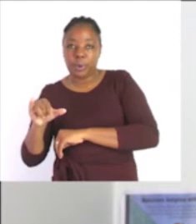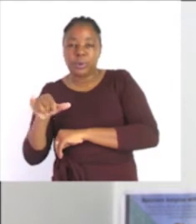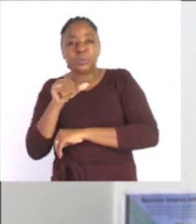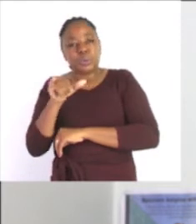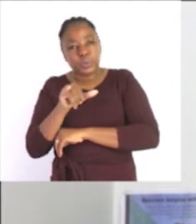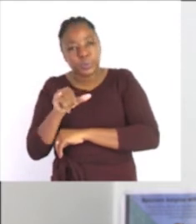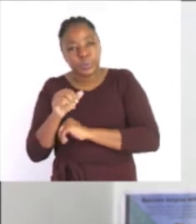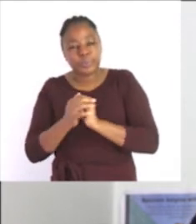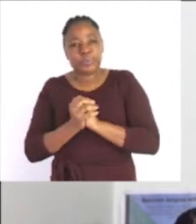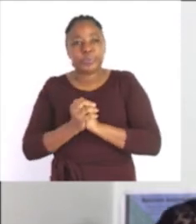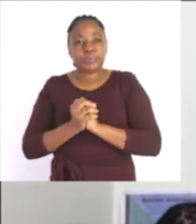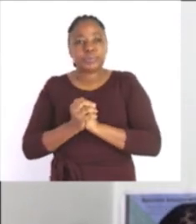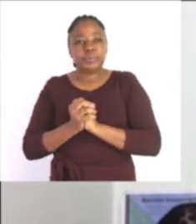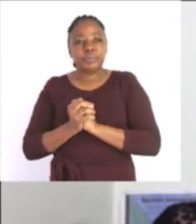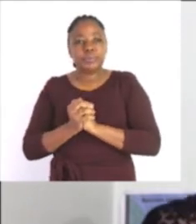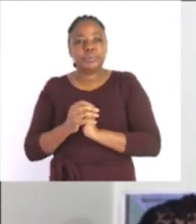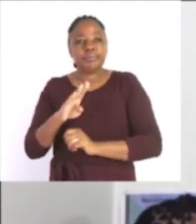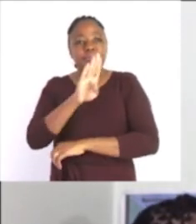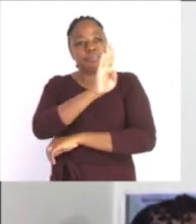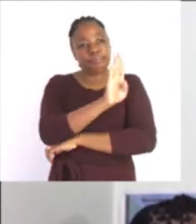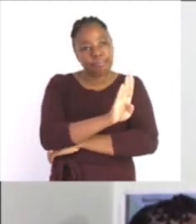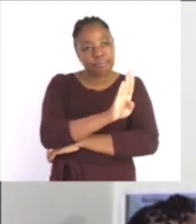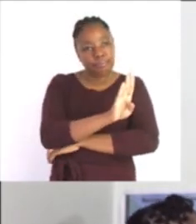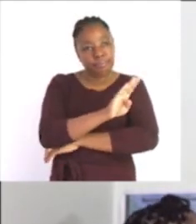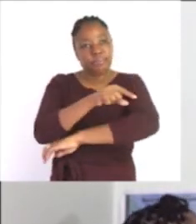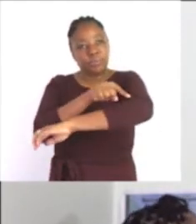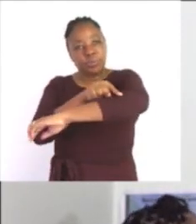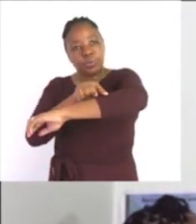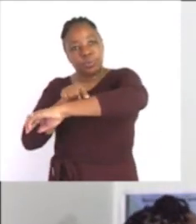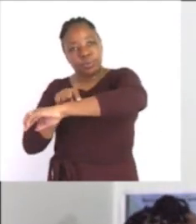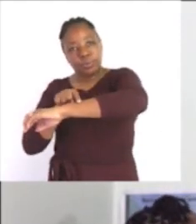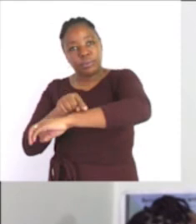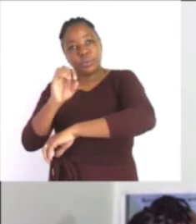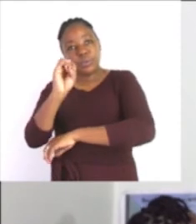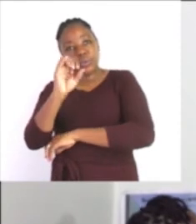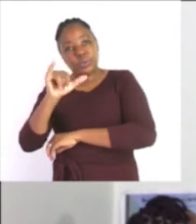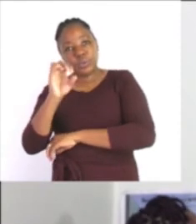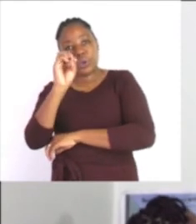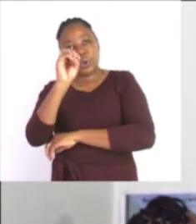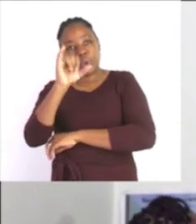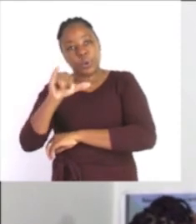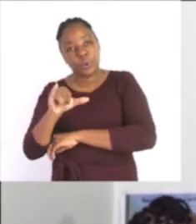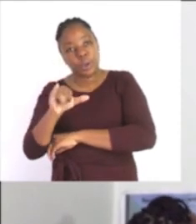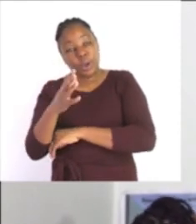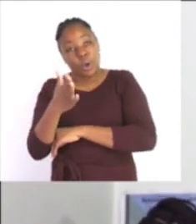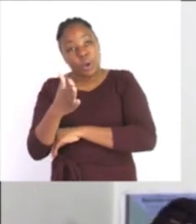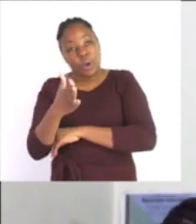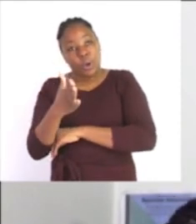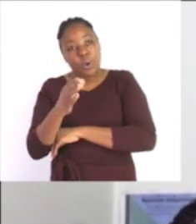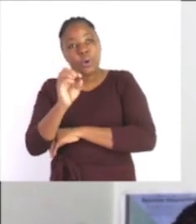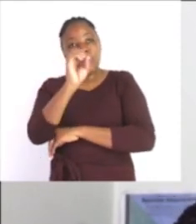O-Y? Which one do you think we should use? Point to it. For the word